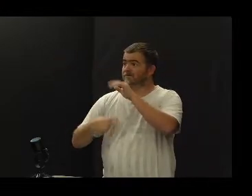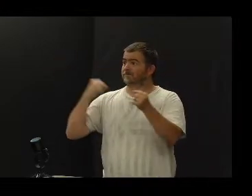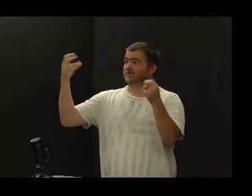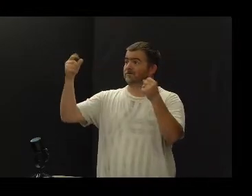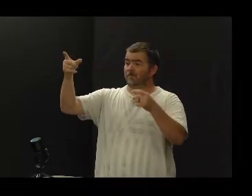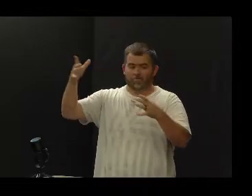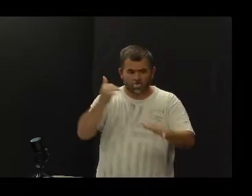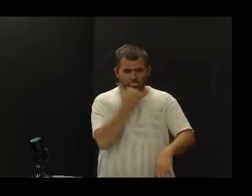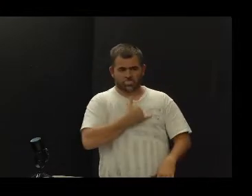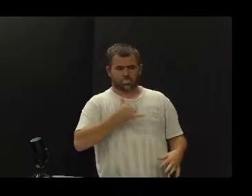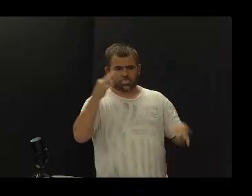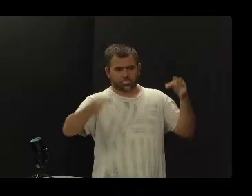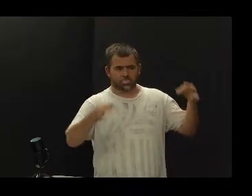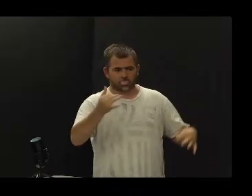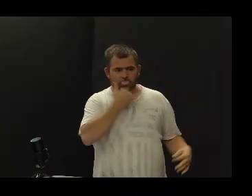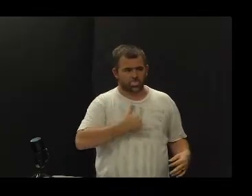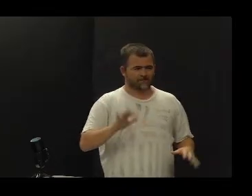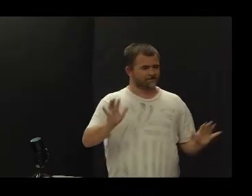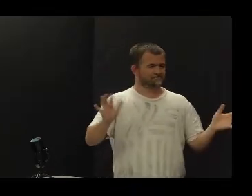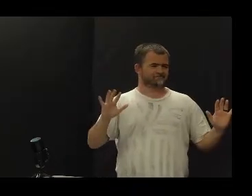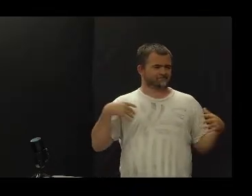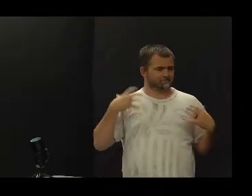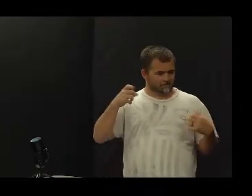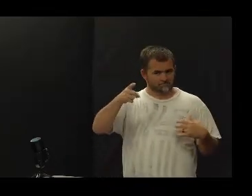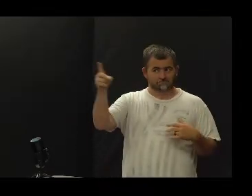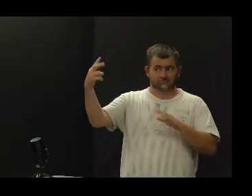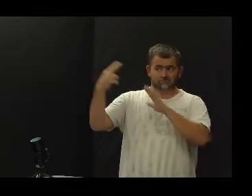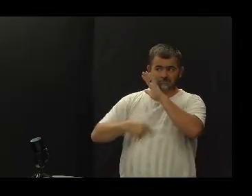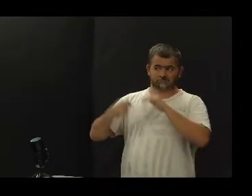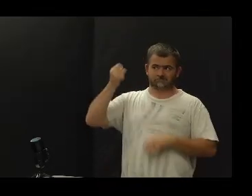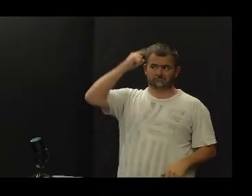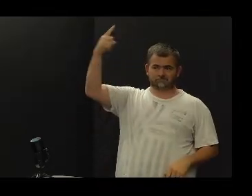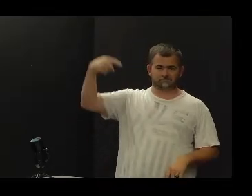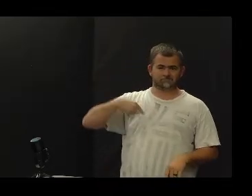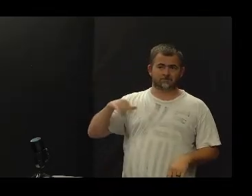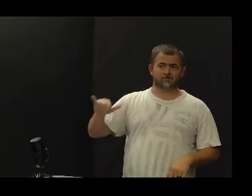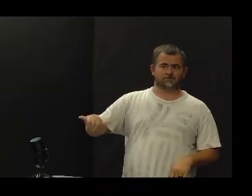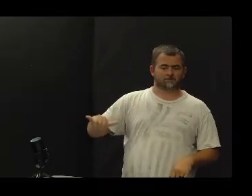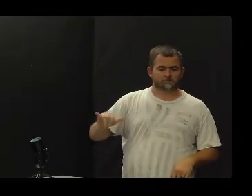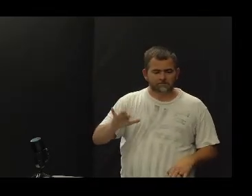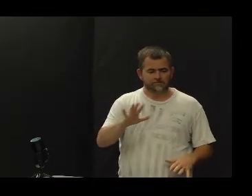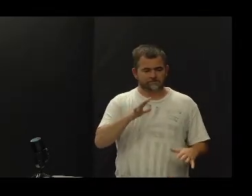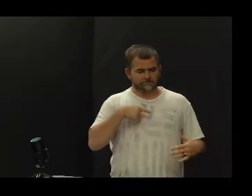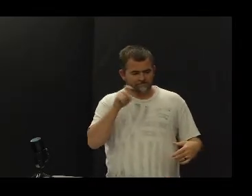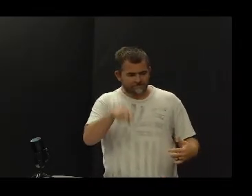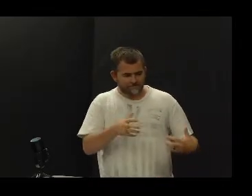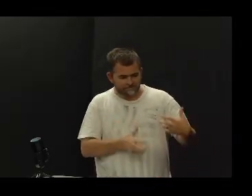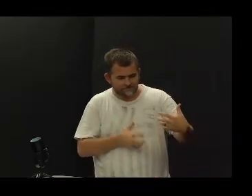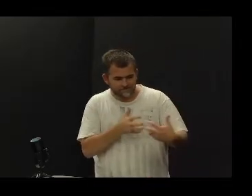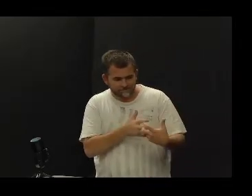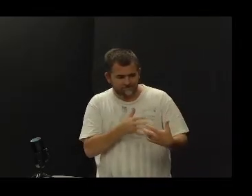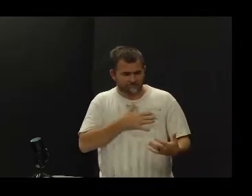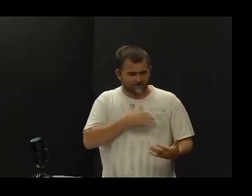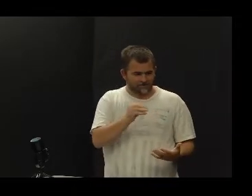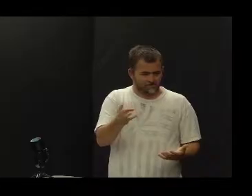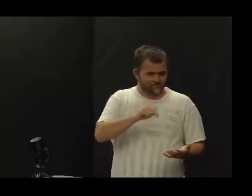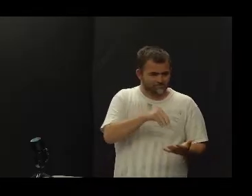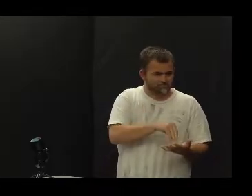signing. So if you can't read my signing and you're not understanding the question I'm asking, then we're going to have a lot